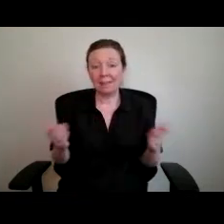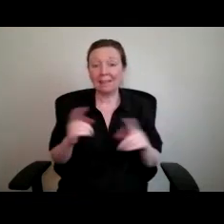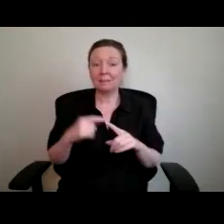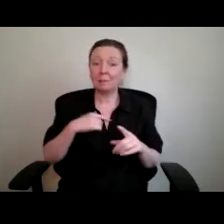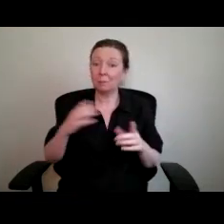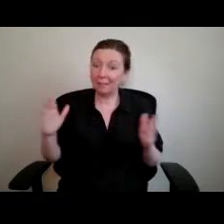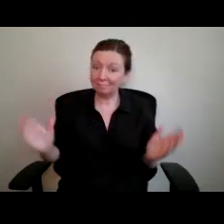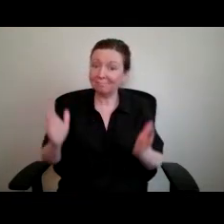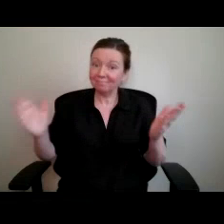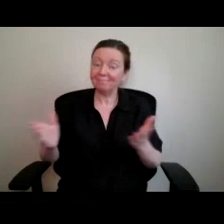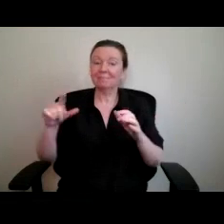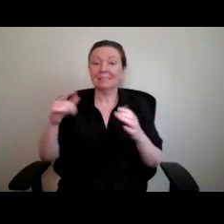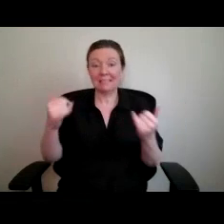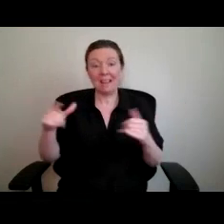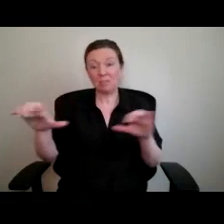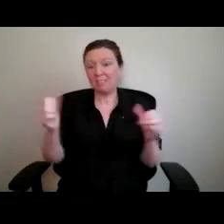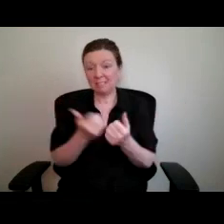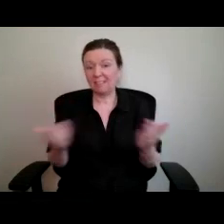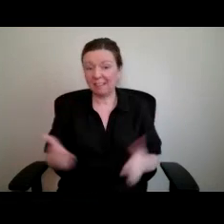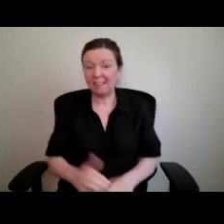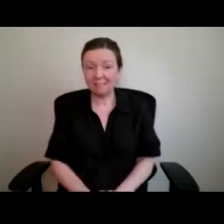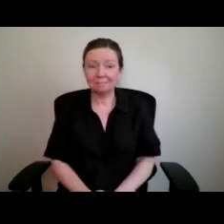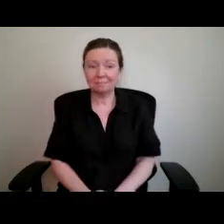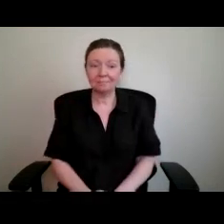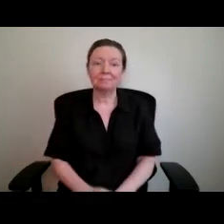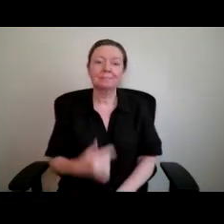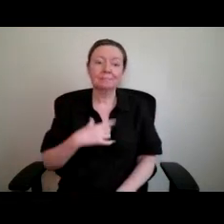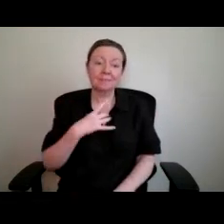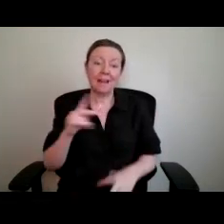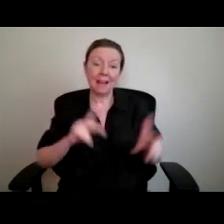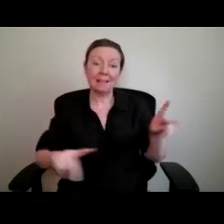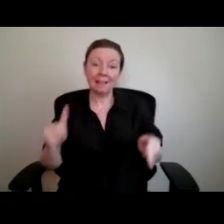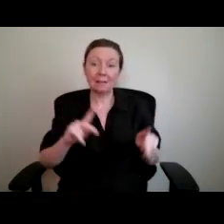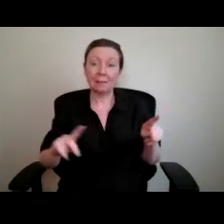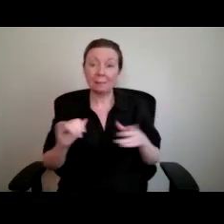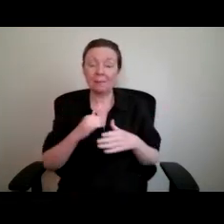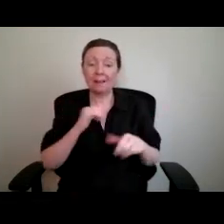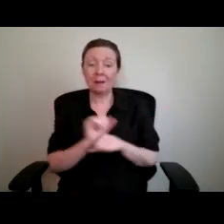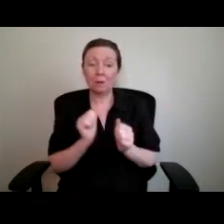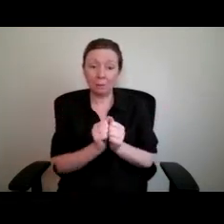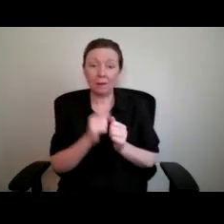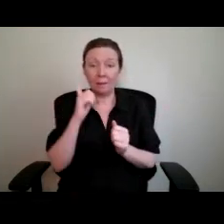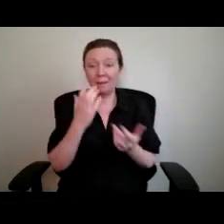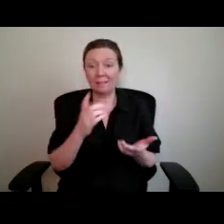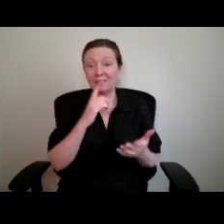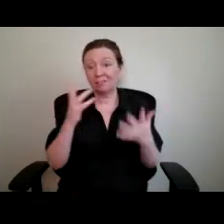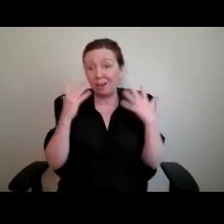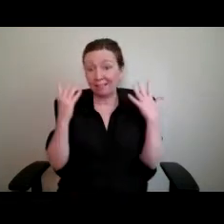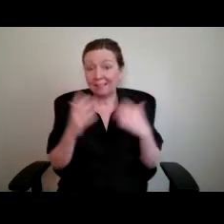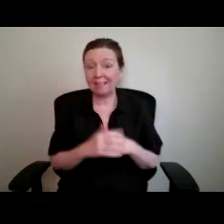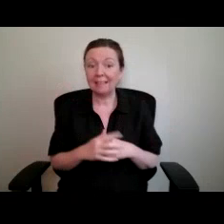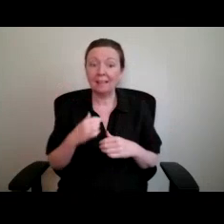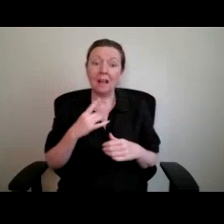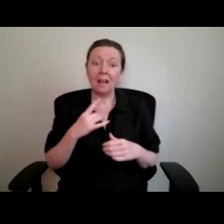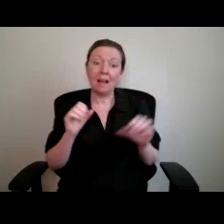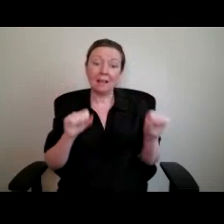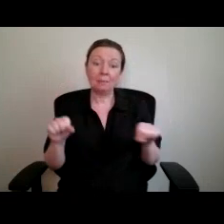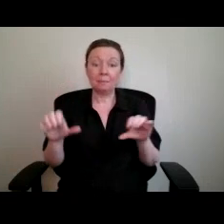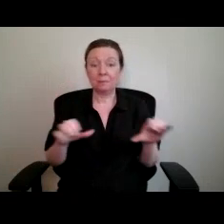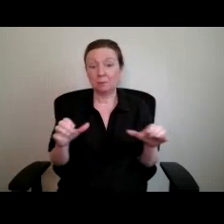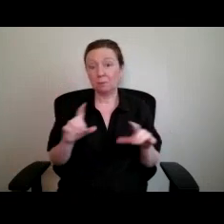doing about everything now. Yep. I like the people that I work with because they're very friendly, and I like being able to do